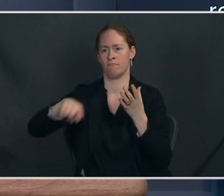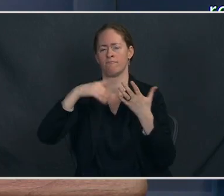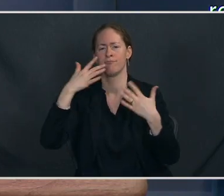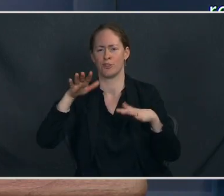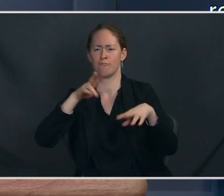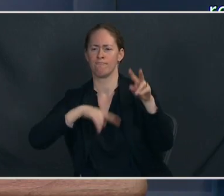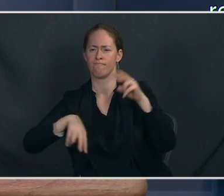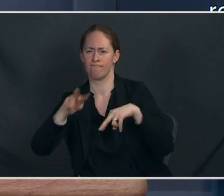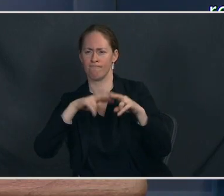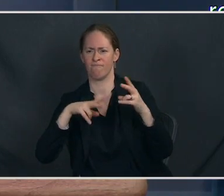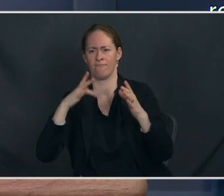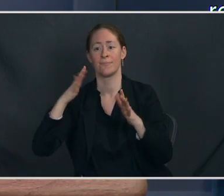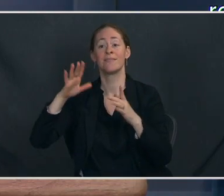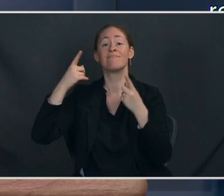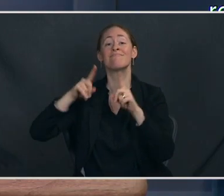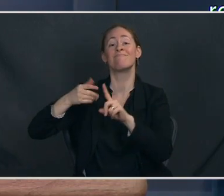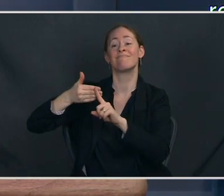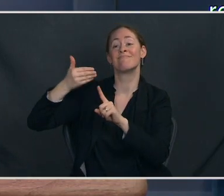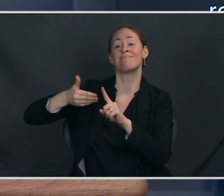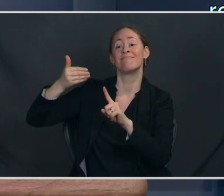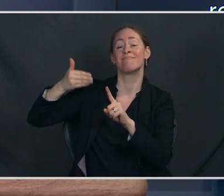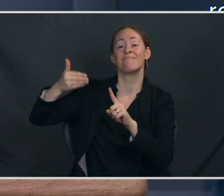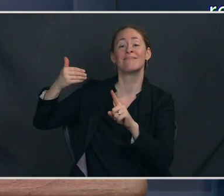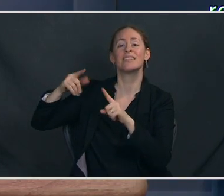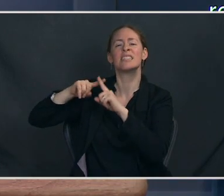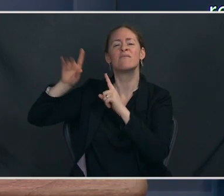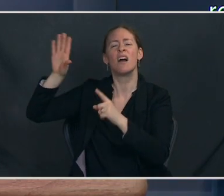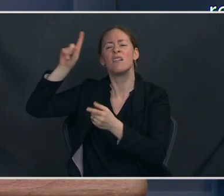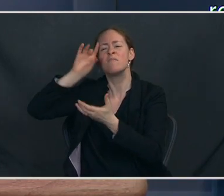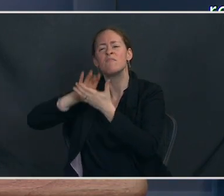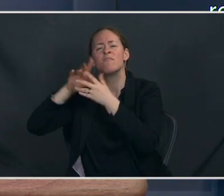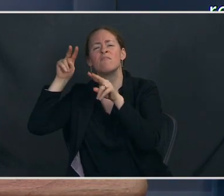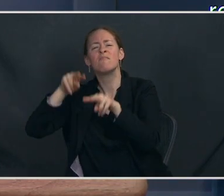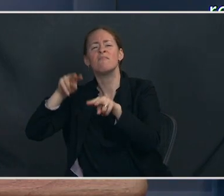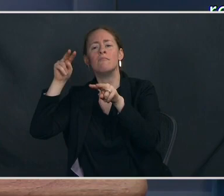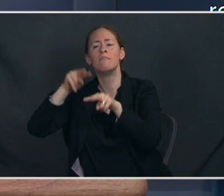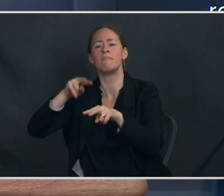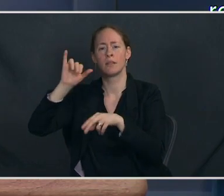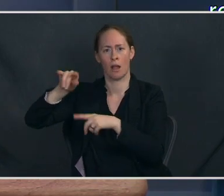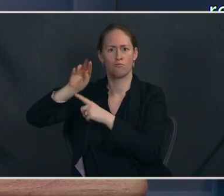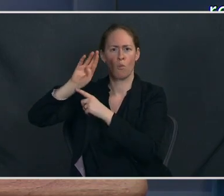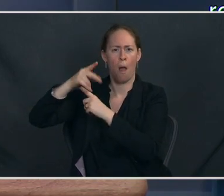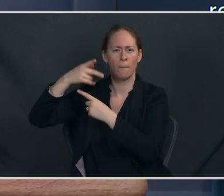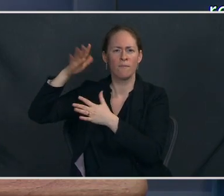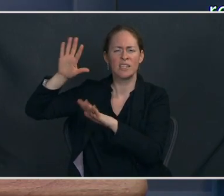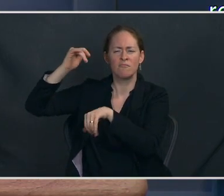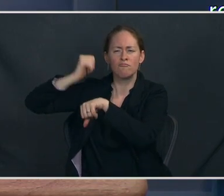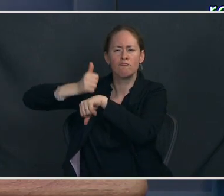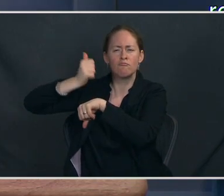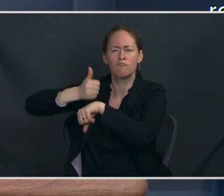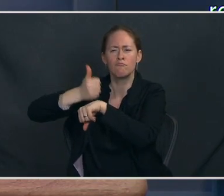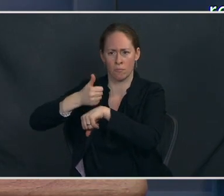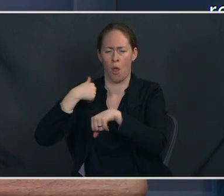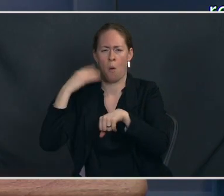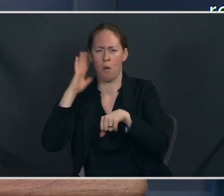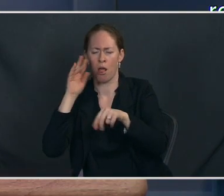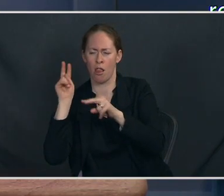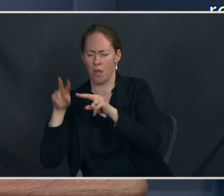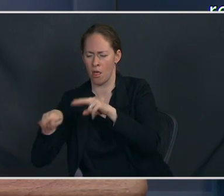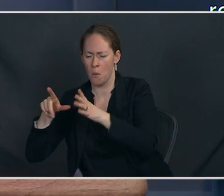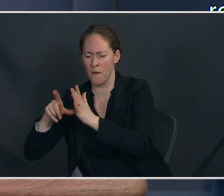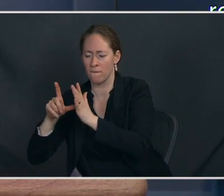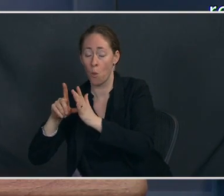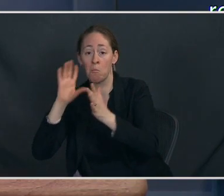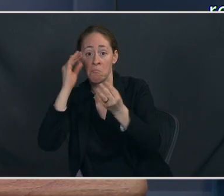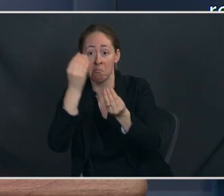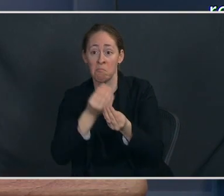positions and put in place by the Trump administration, and we'll provide an update when we have one. Go ahead. One more question.